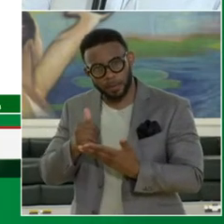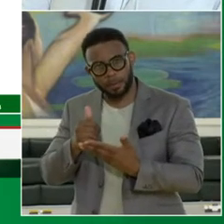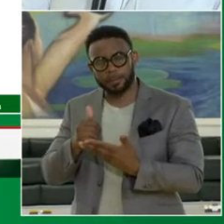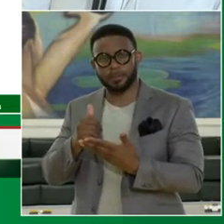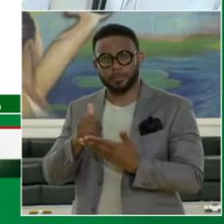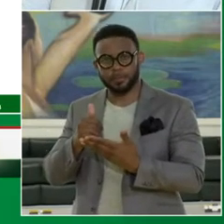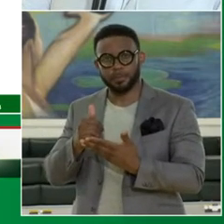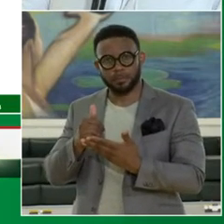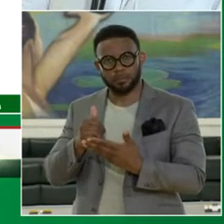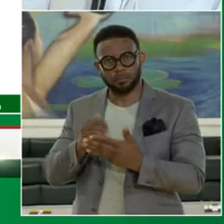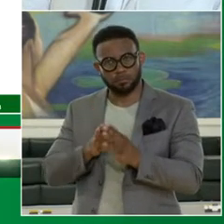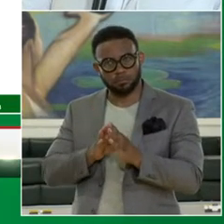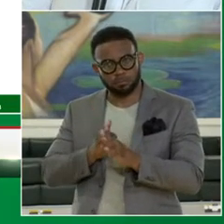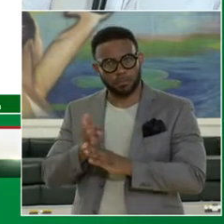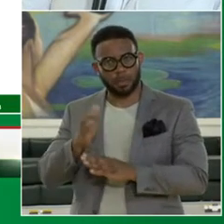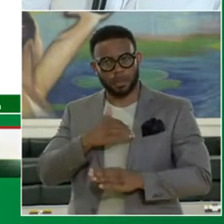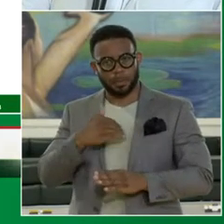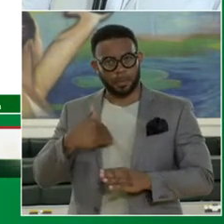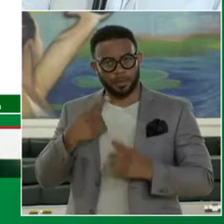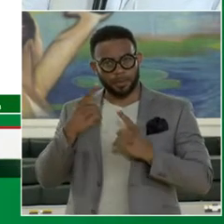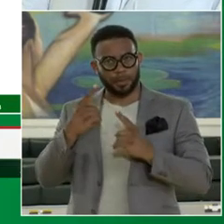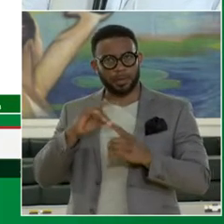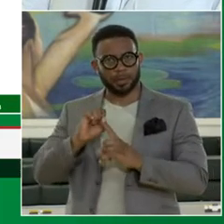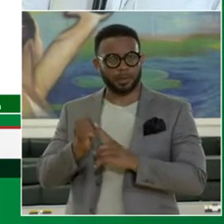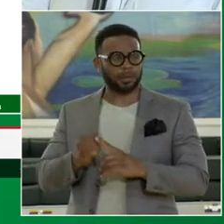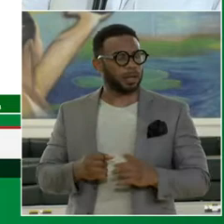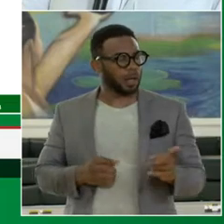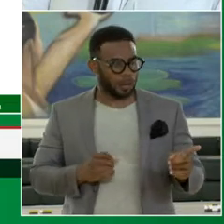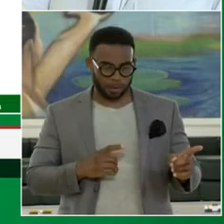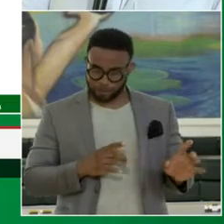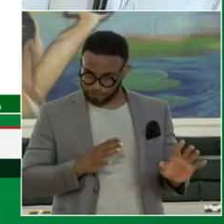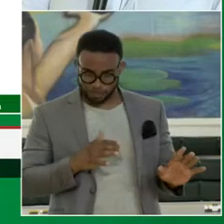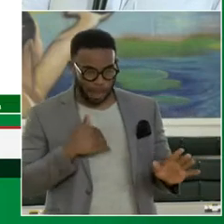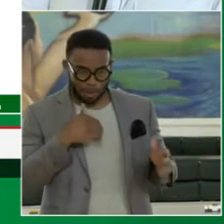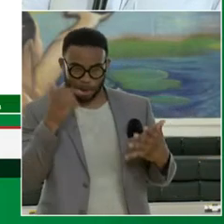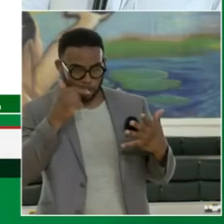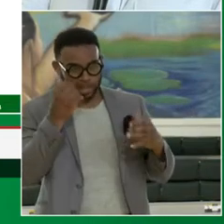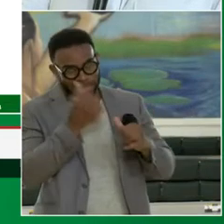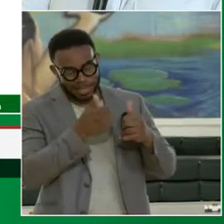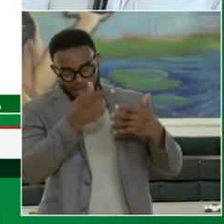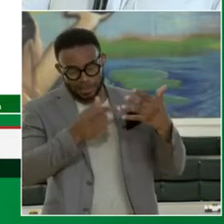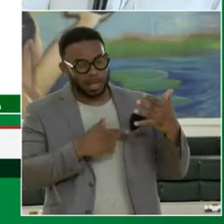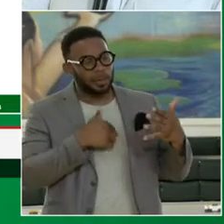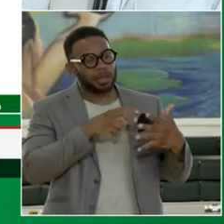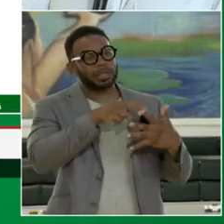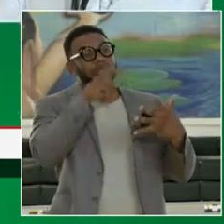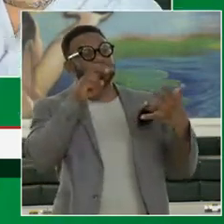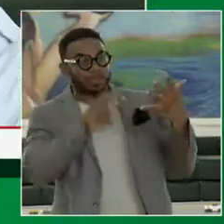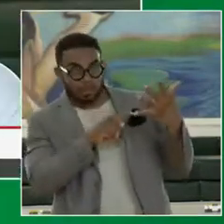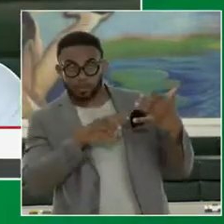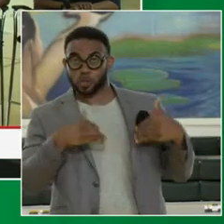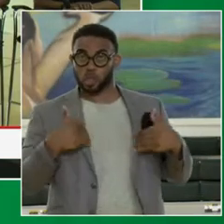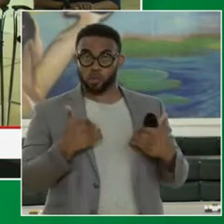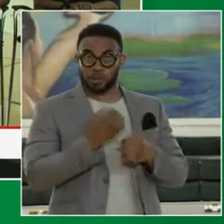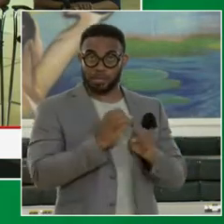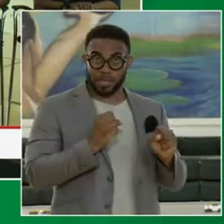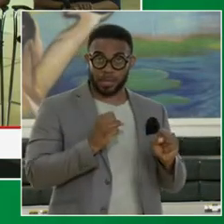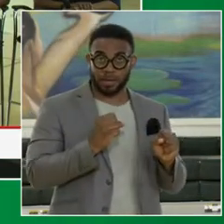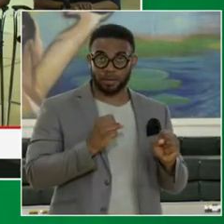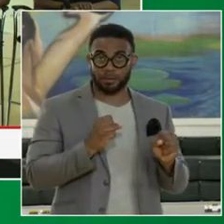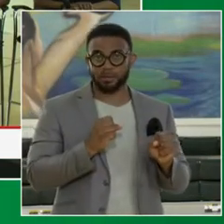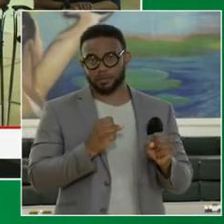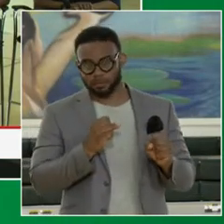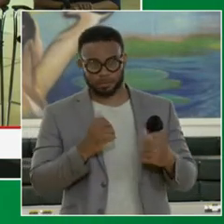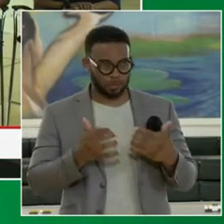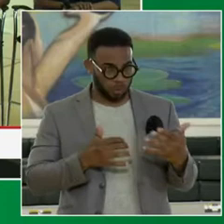productive member of society. Okay, I'm not going to go down each one of these, but I'm going to jump over to youth safety and safe